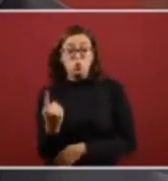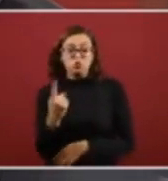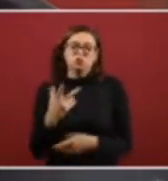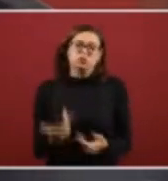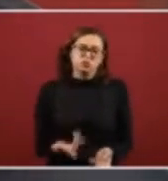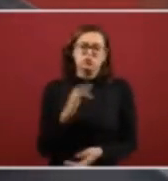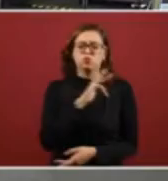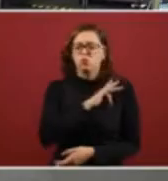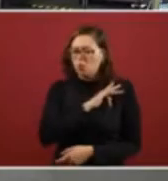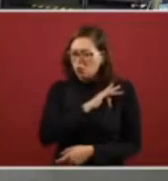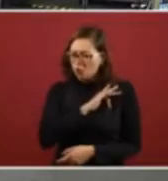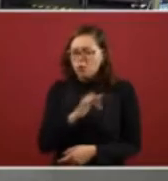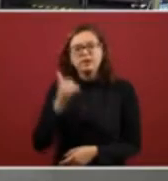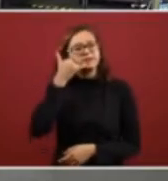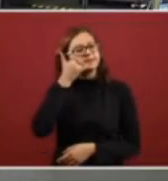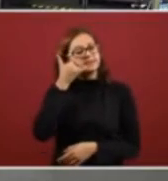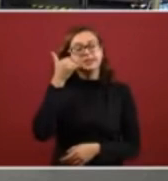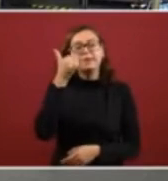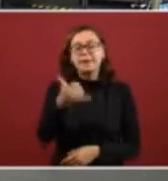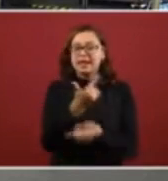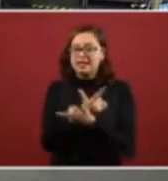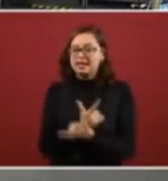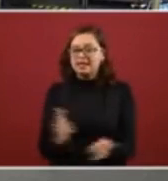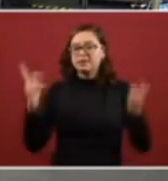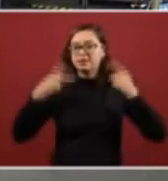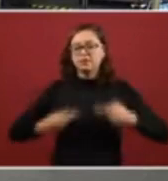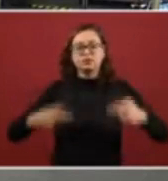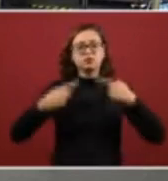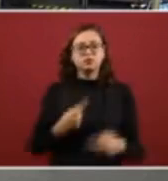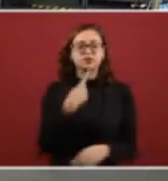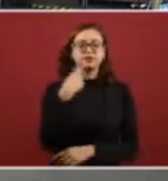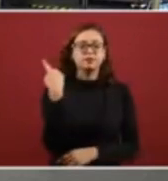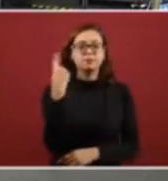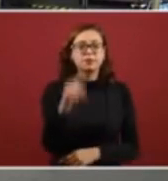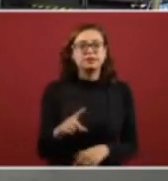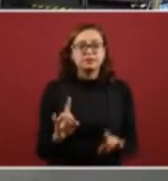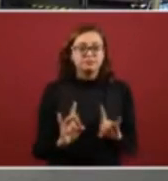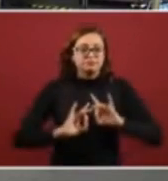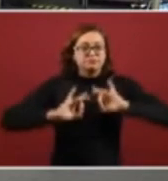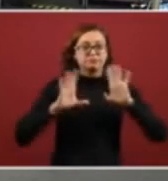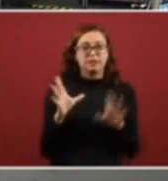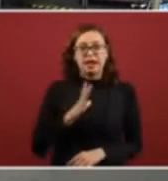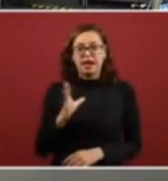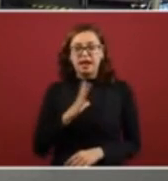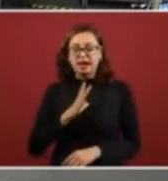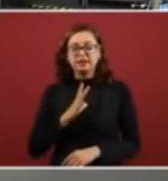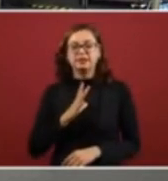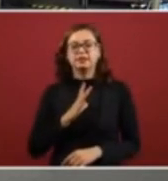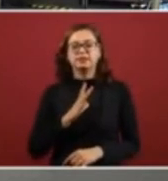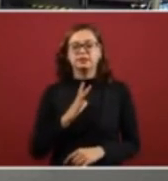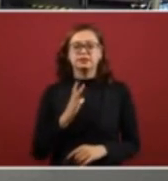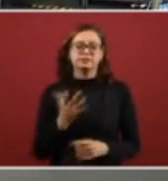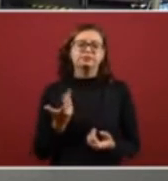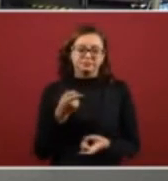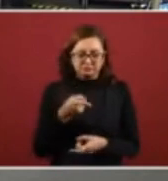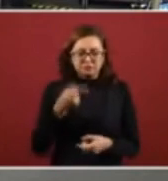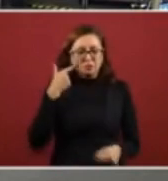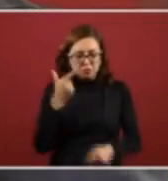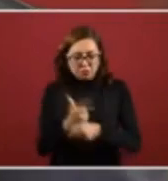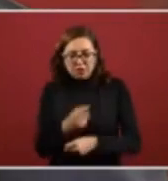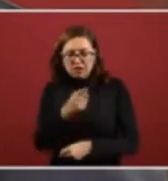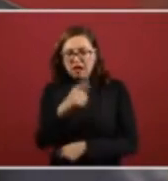that, so from any point of the territory can let somebody know the presence of any behavior or